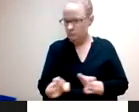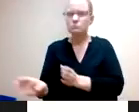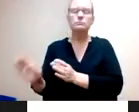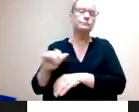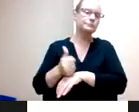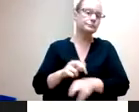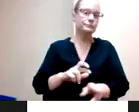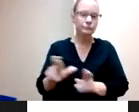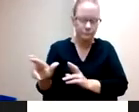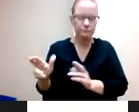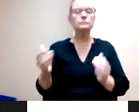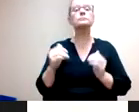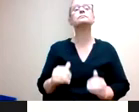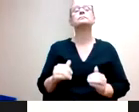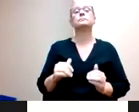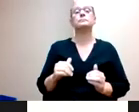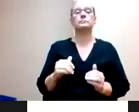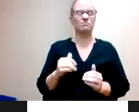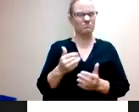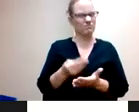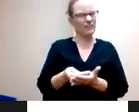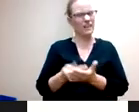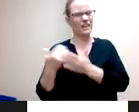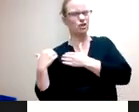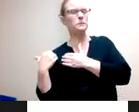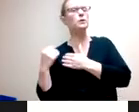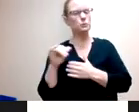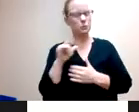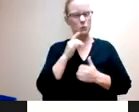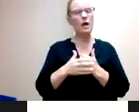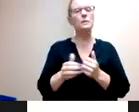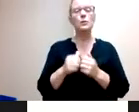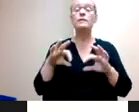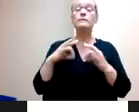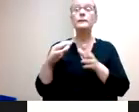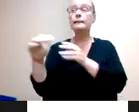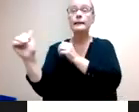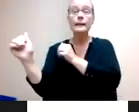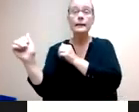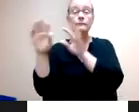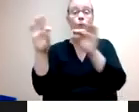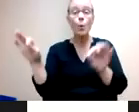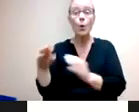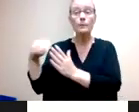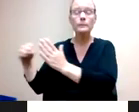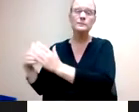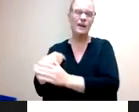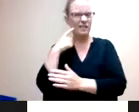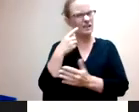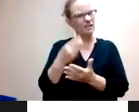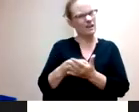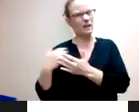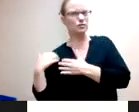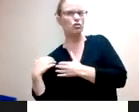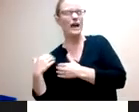Many economic burdens. We're helping with family leave forms. I think the economic strain is the most important.